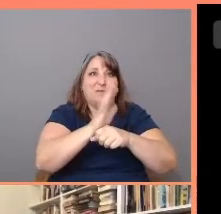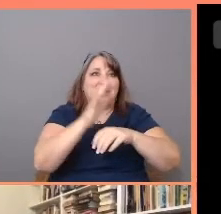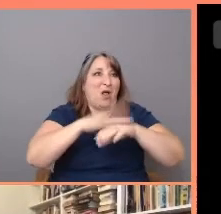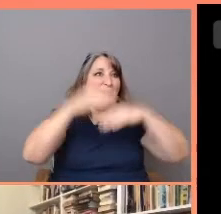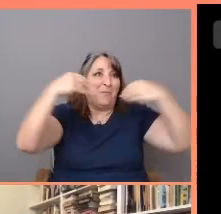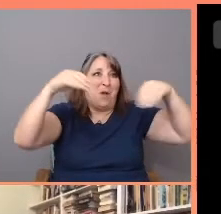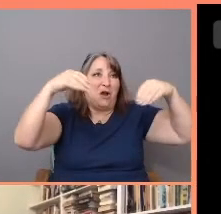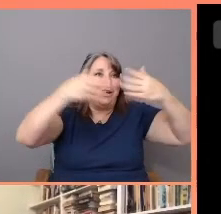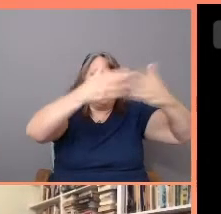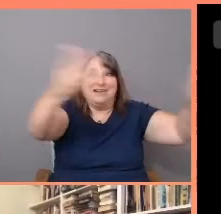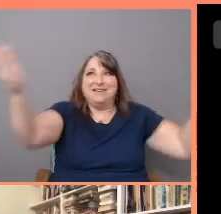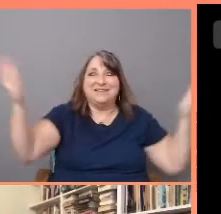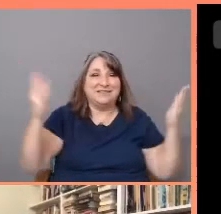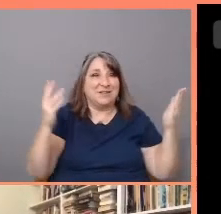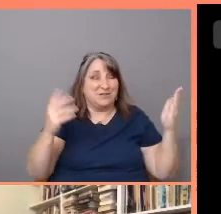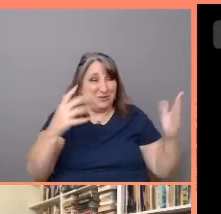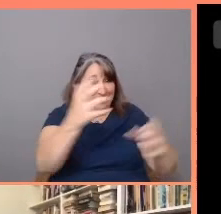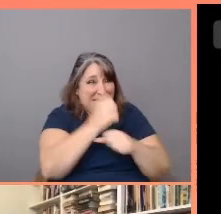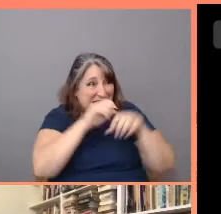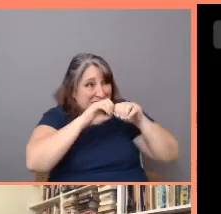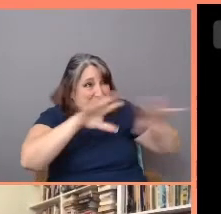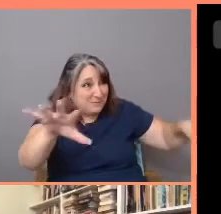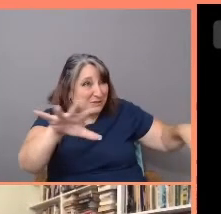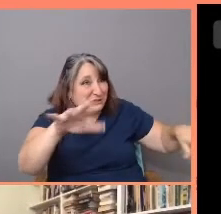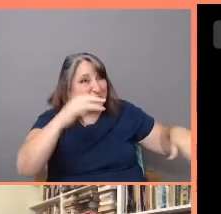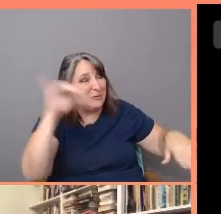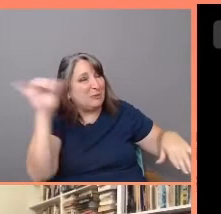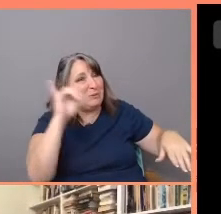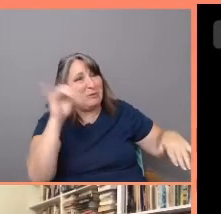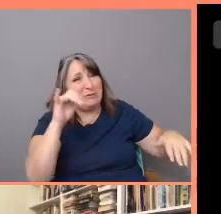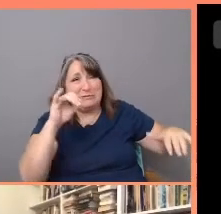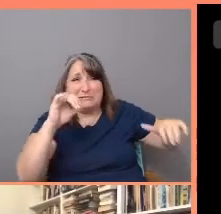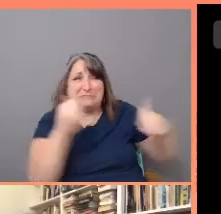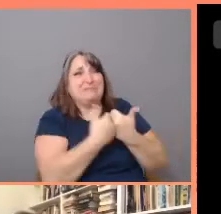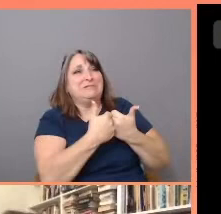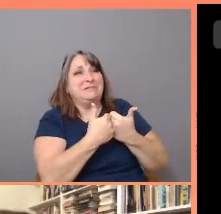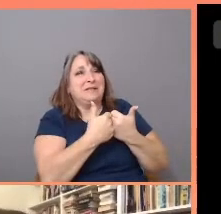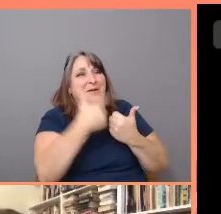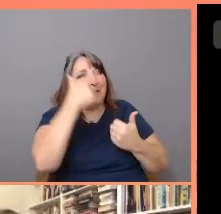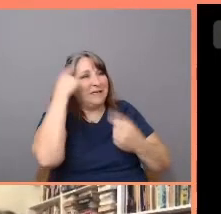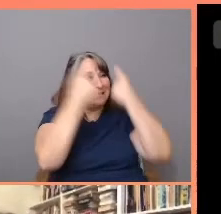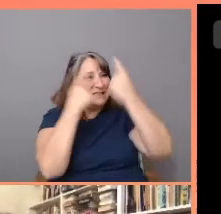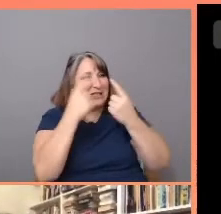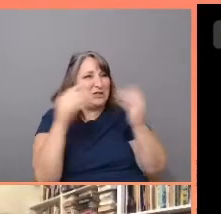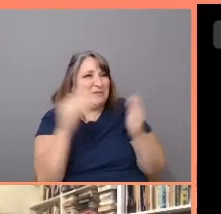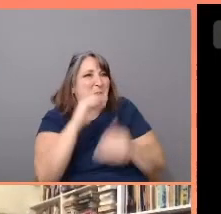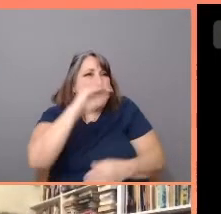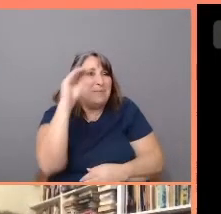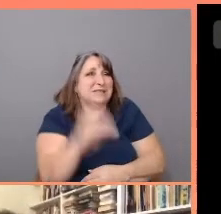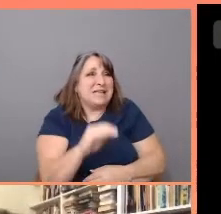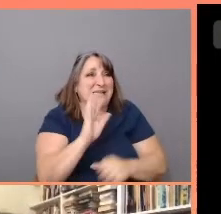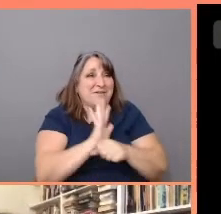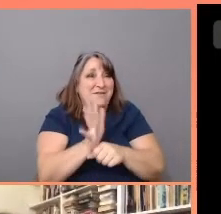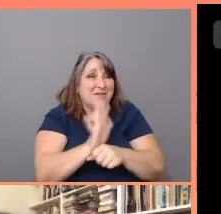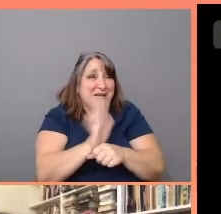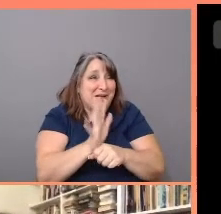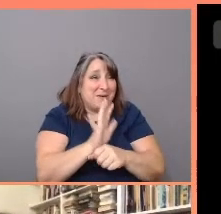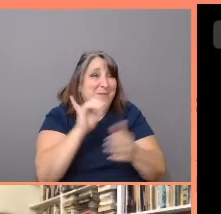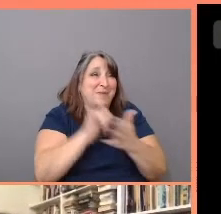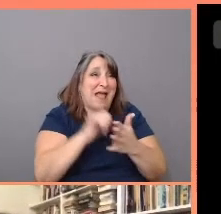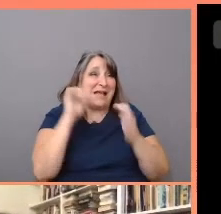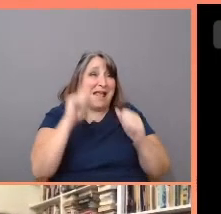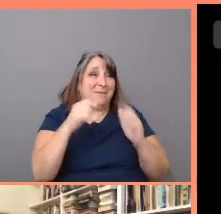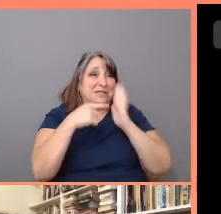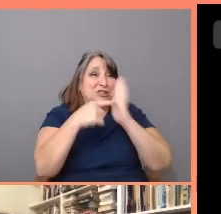like obtaining distribution is like a feat in itself, considering the small percentage of films that get through the top film festivals,